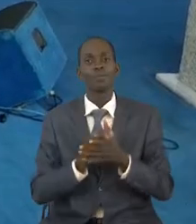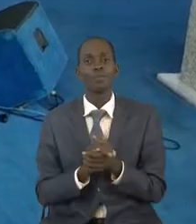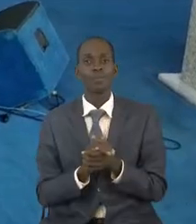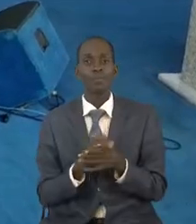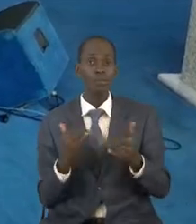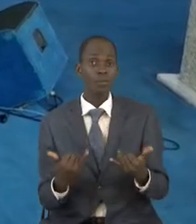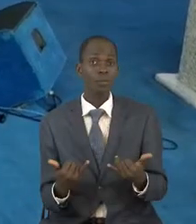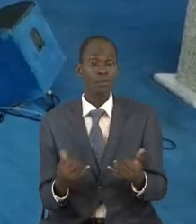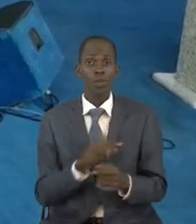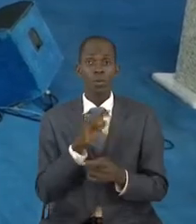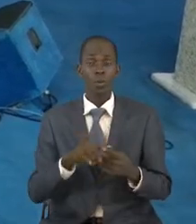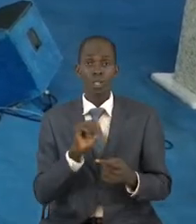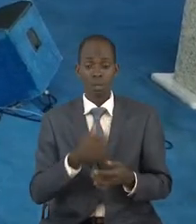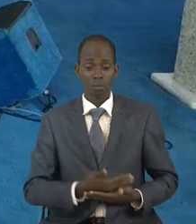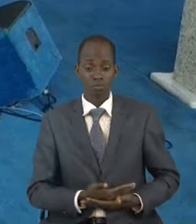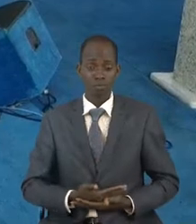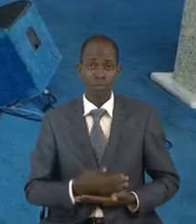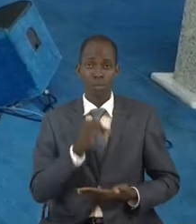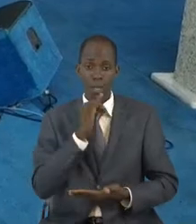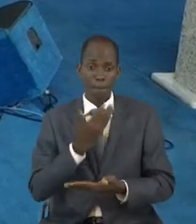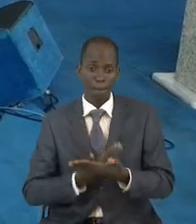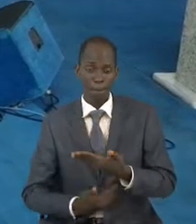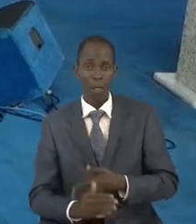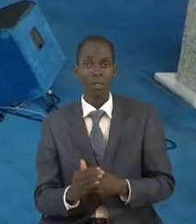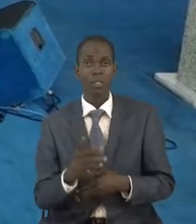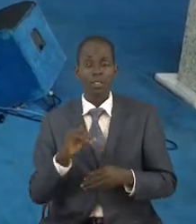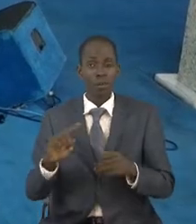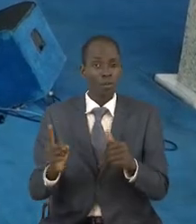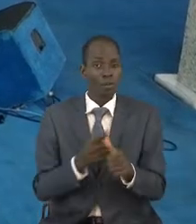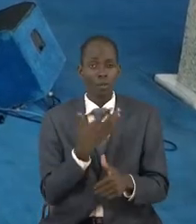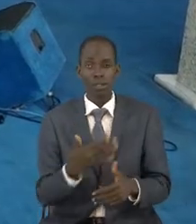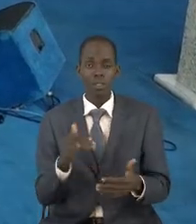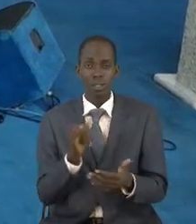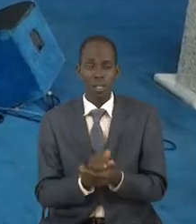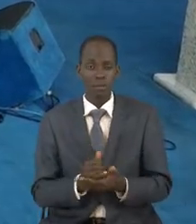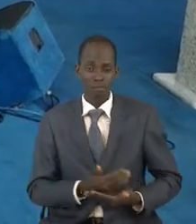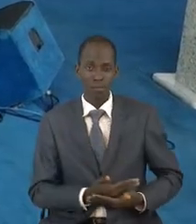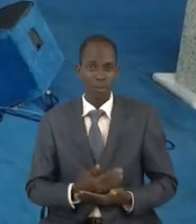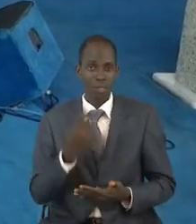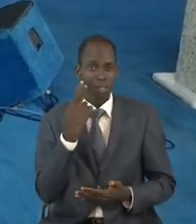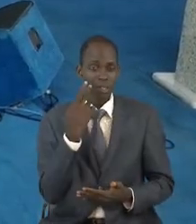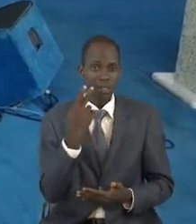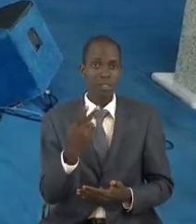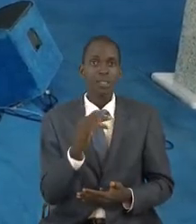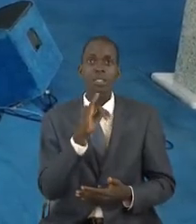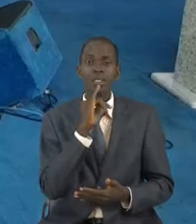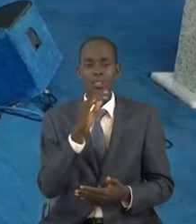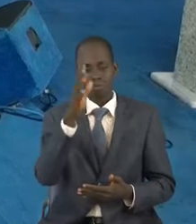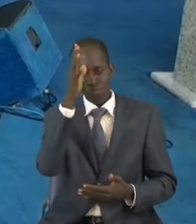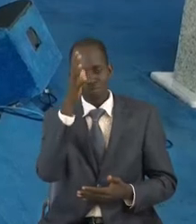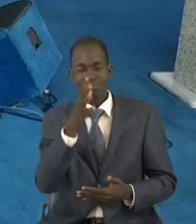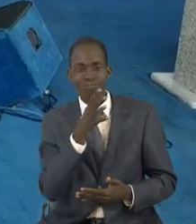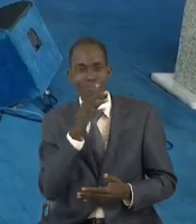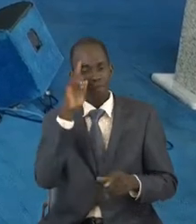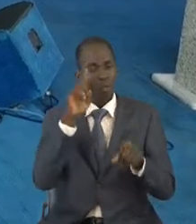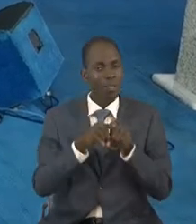is born, the first thing that child sees is that daddy and mommy and the brothers and the sisters and the